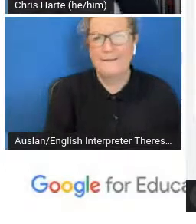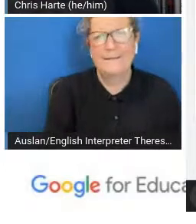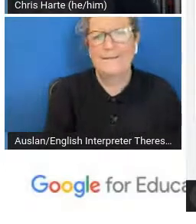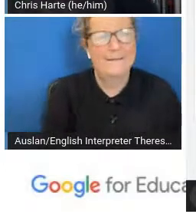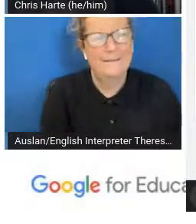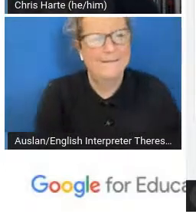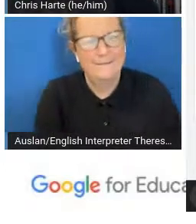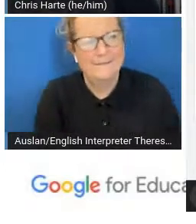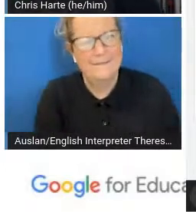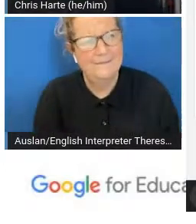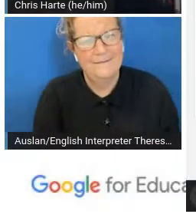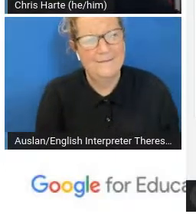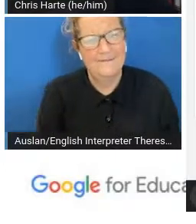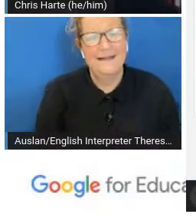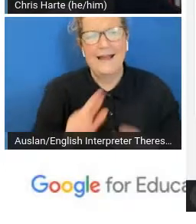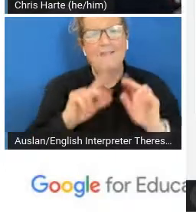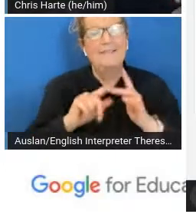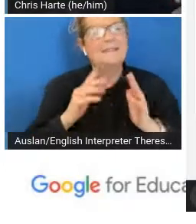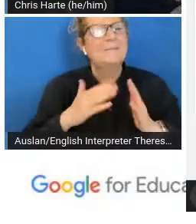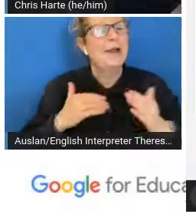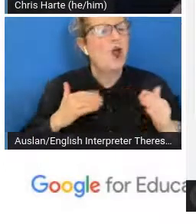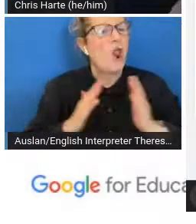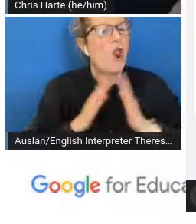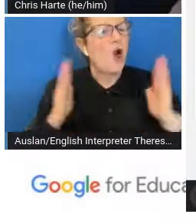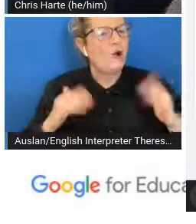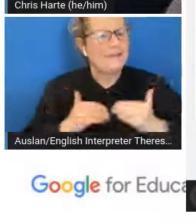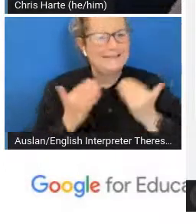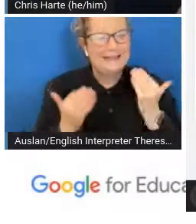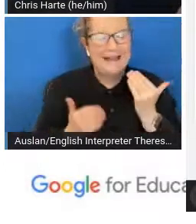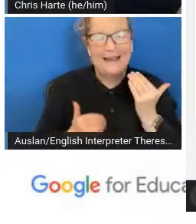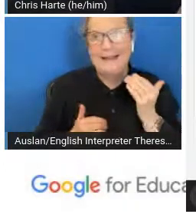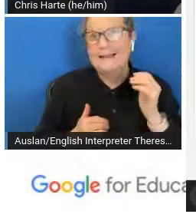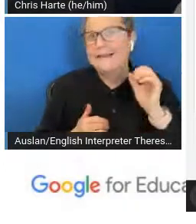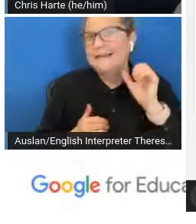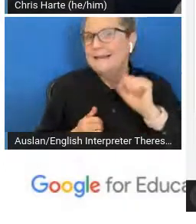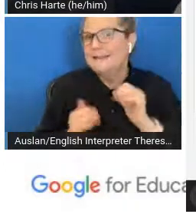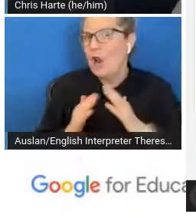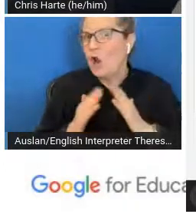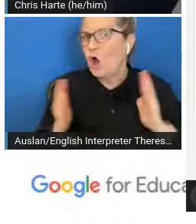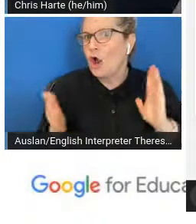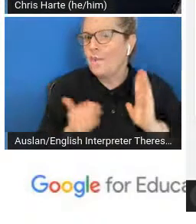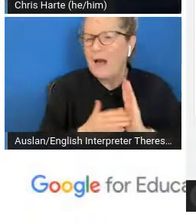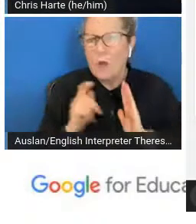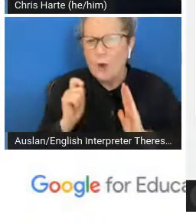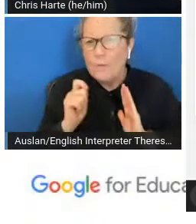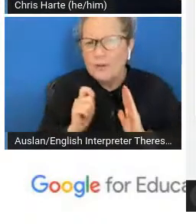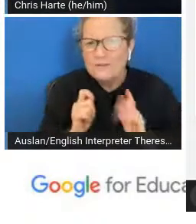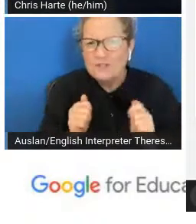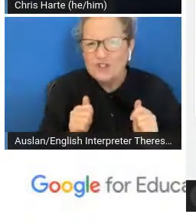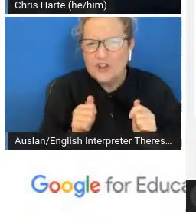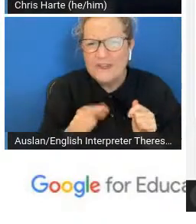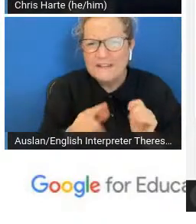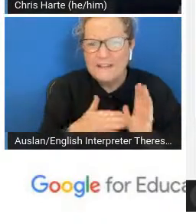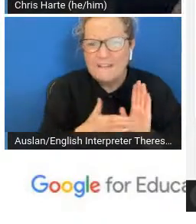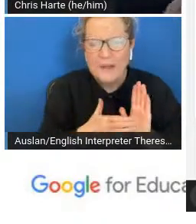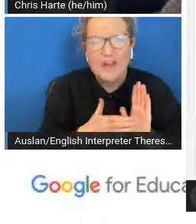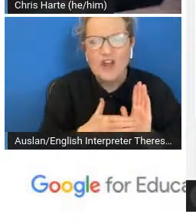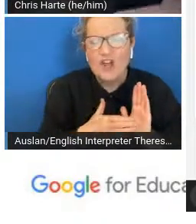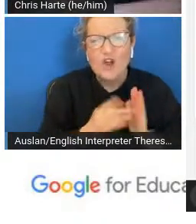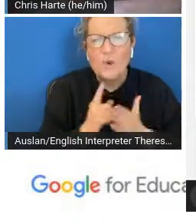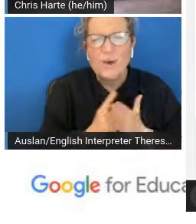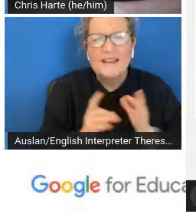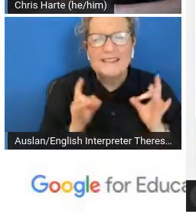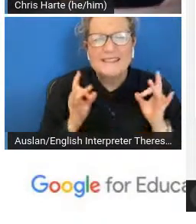It's been a long day. It has been a long day at the end of a long month. Is it the end? It's only the start of the month. The start of